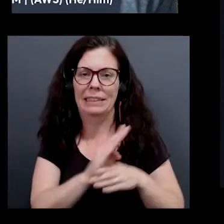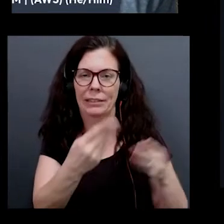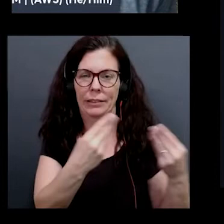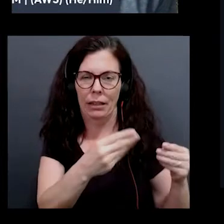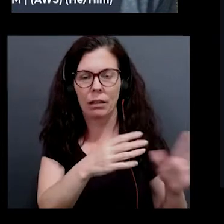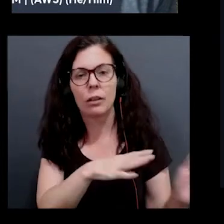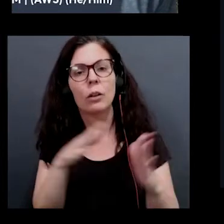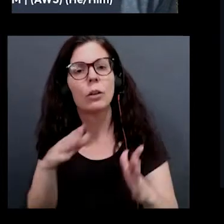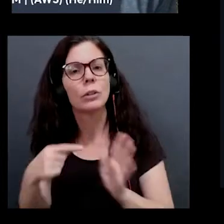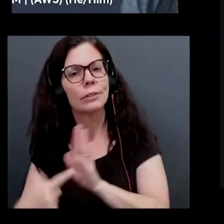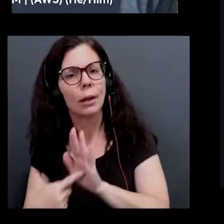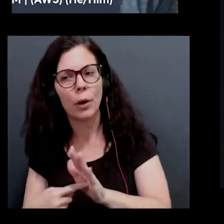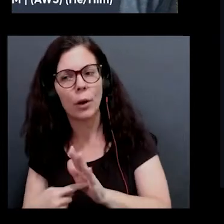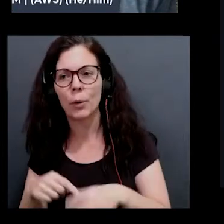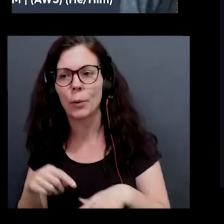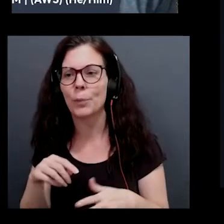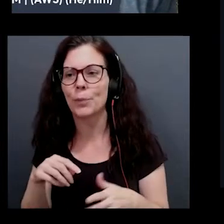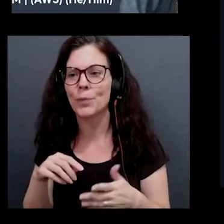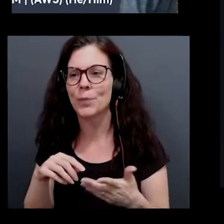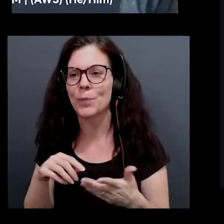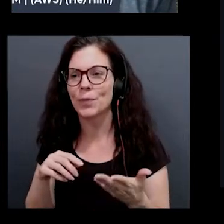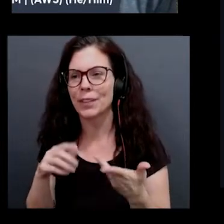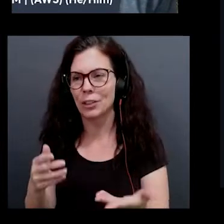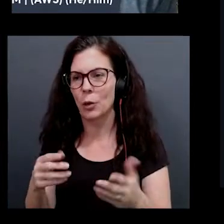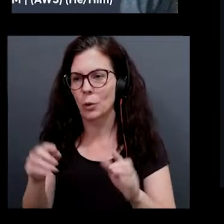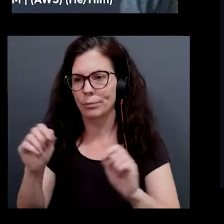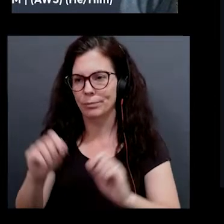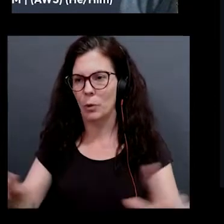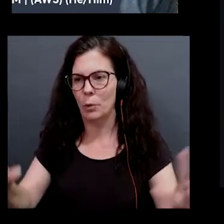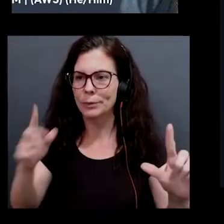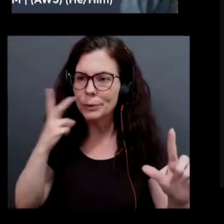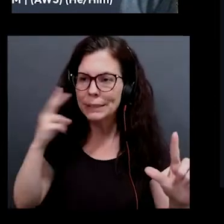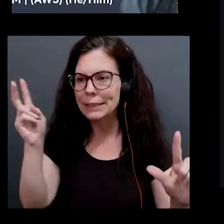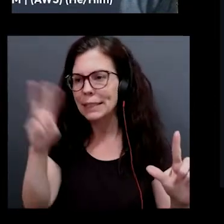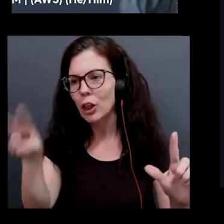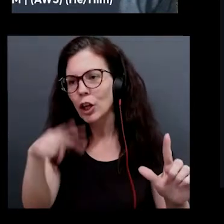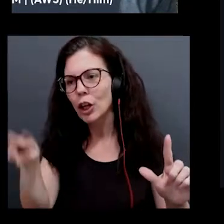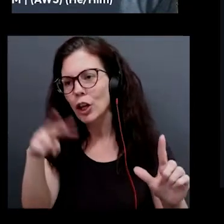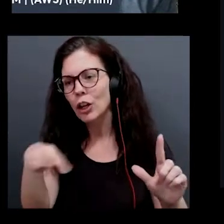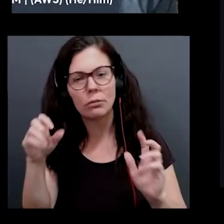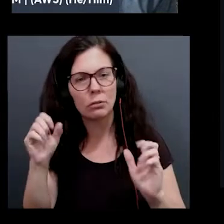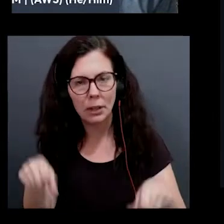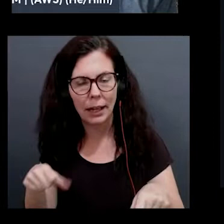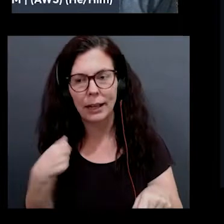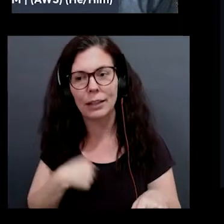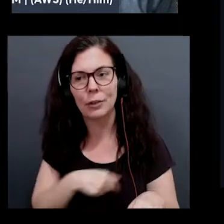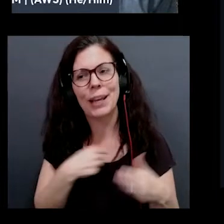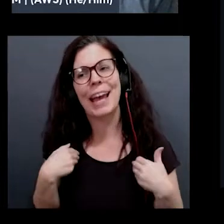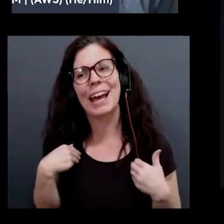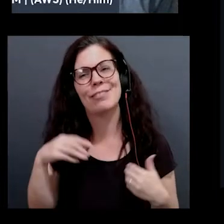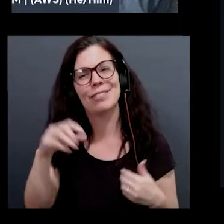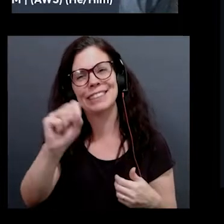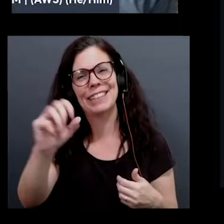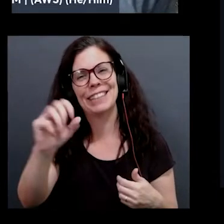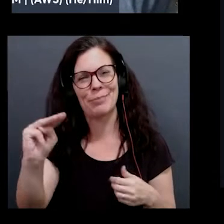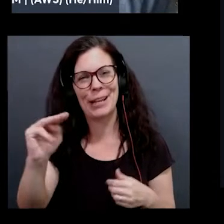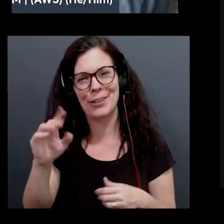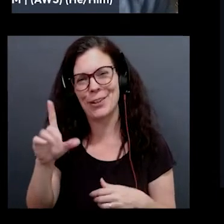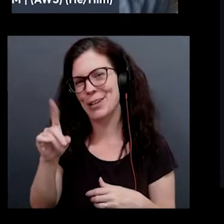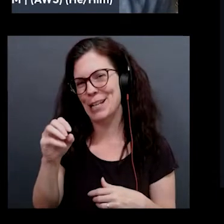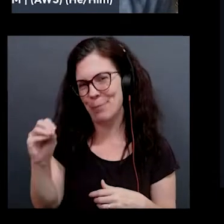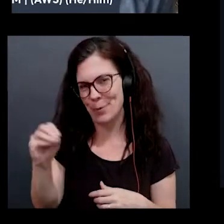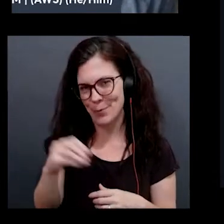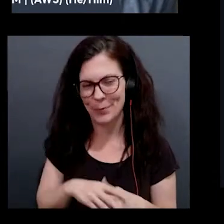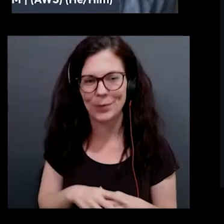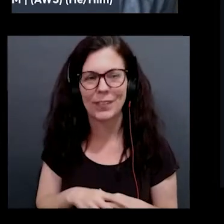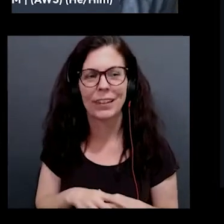repo. So clicking in here, you can look all around it. So we actually have a Sagemaker demo here. And we have a